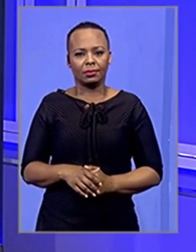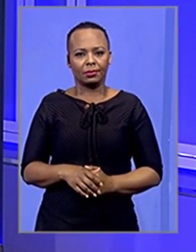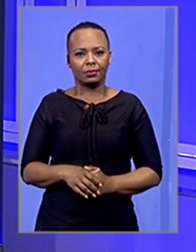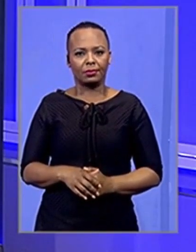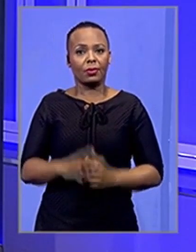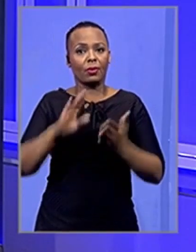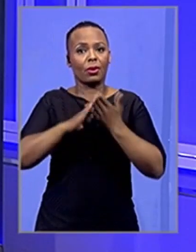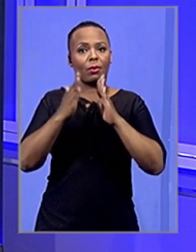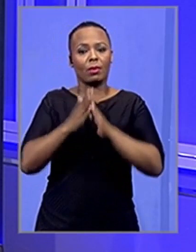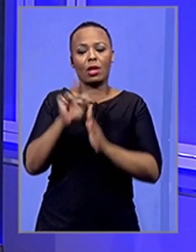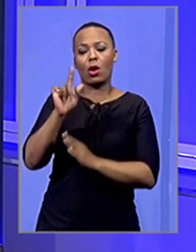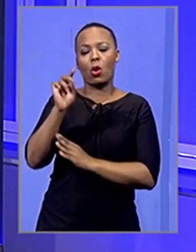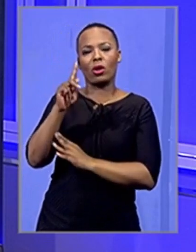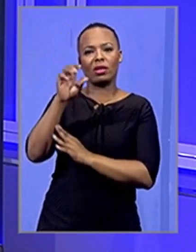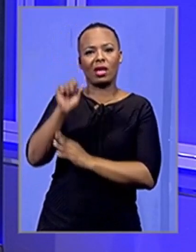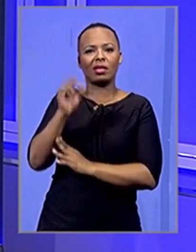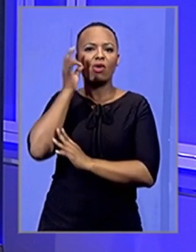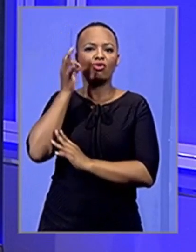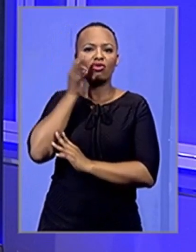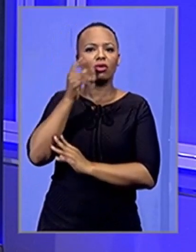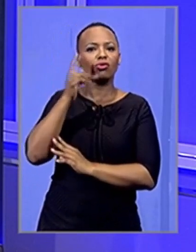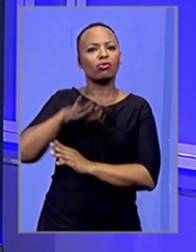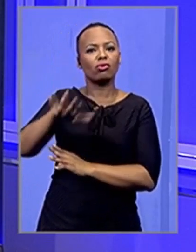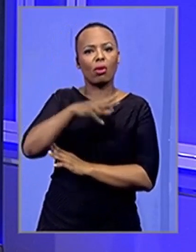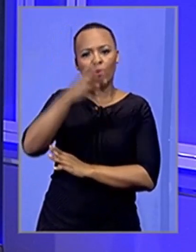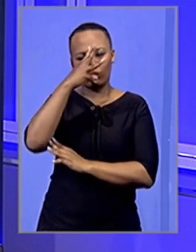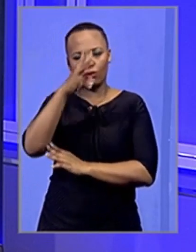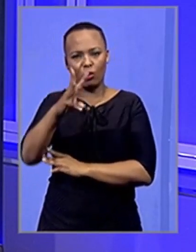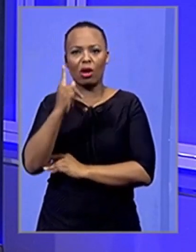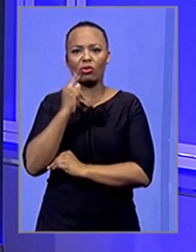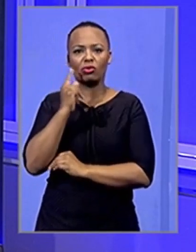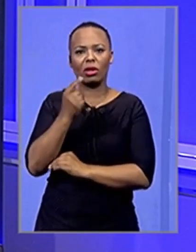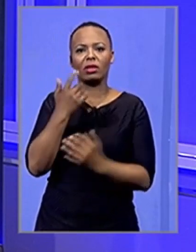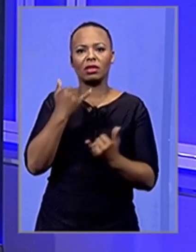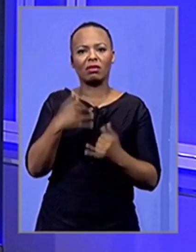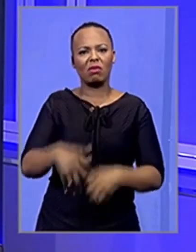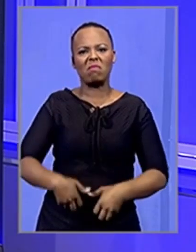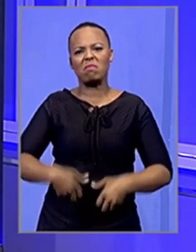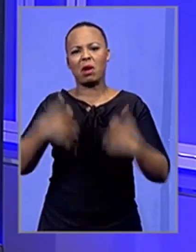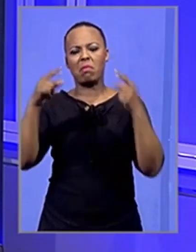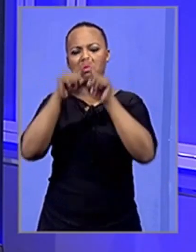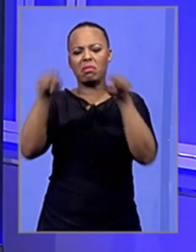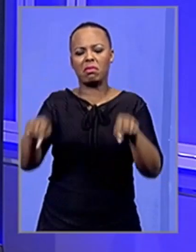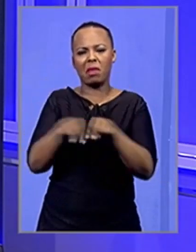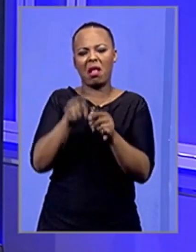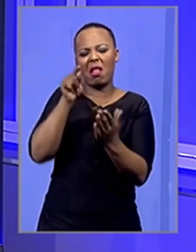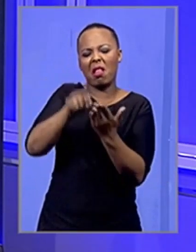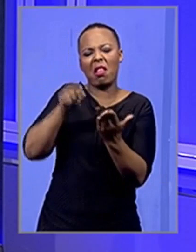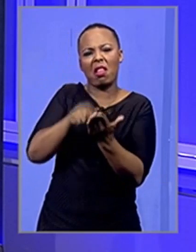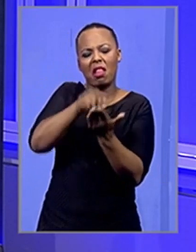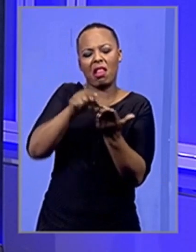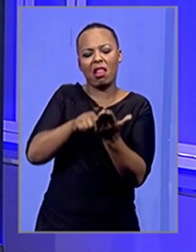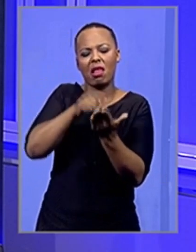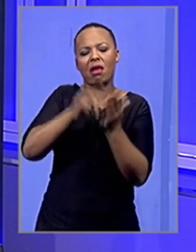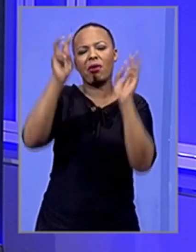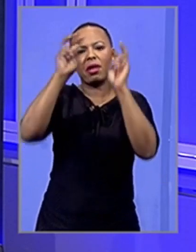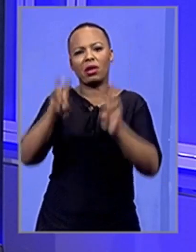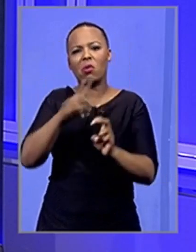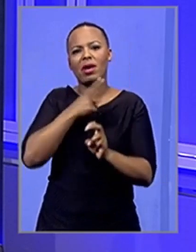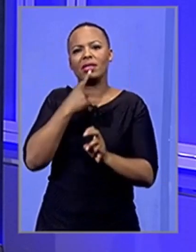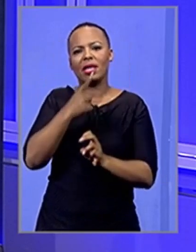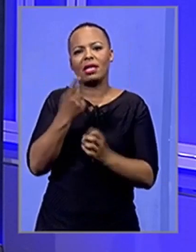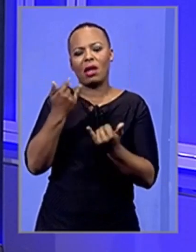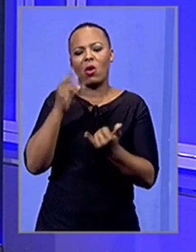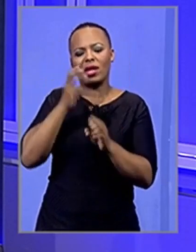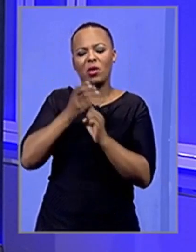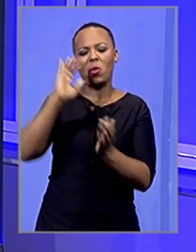Baahi ba Lotus a Treshville masepaleng wa Tshwane ba halefisitswe ke ho kenngwa ha dimetara tsa motlakase tsa prepaid e le mohato wa ho fokotsa ho se